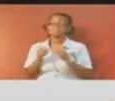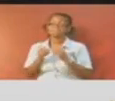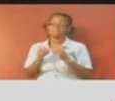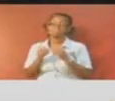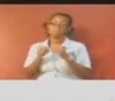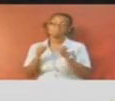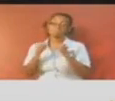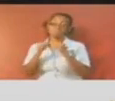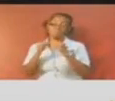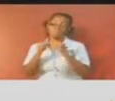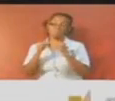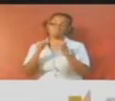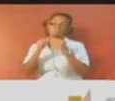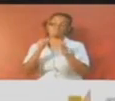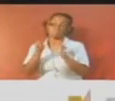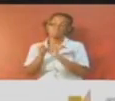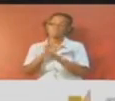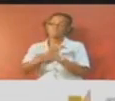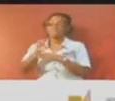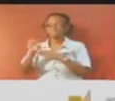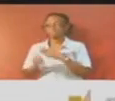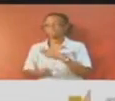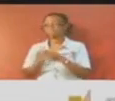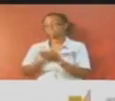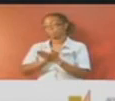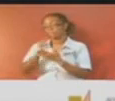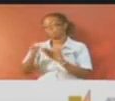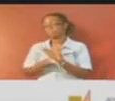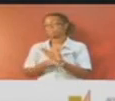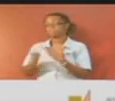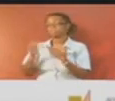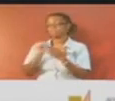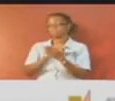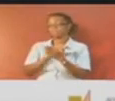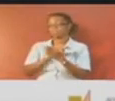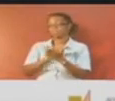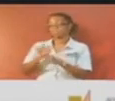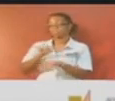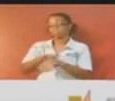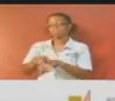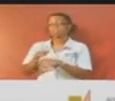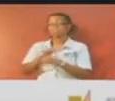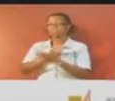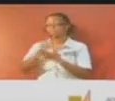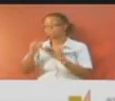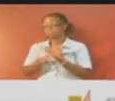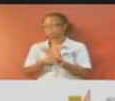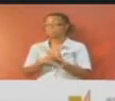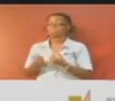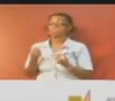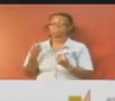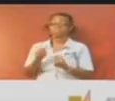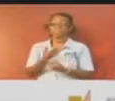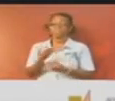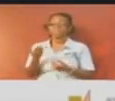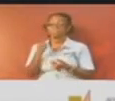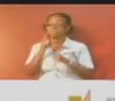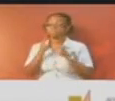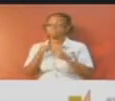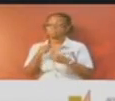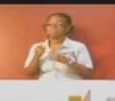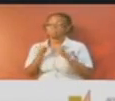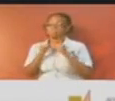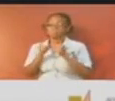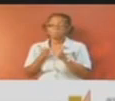April. Let's go to the next slide. Now, two things are shown here. We'll talk about the bars first, again